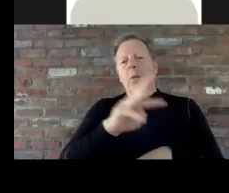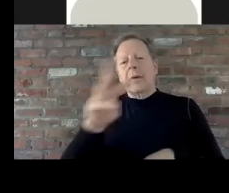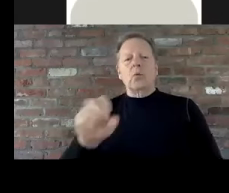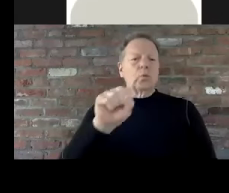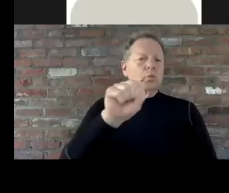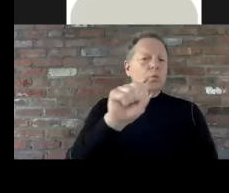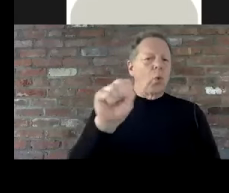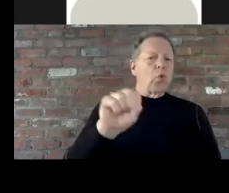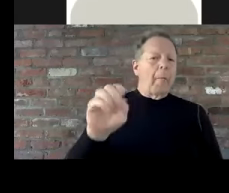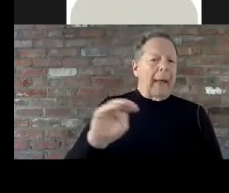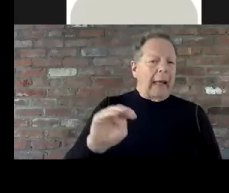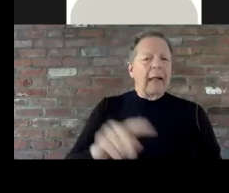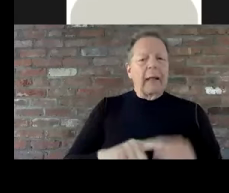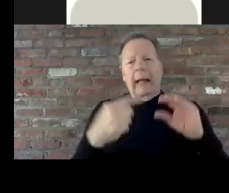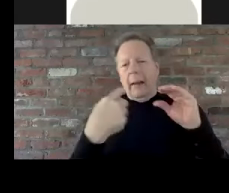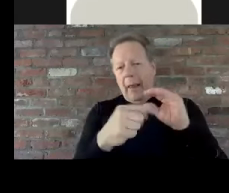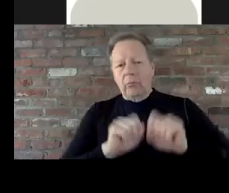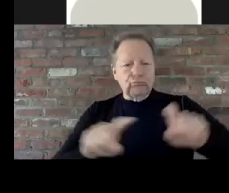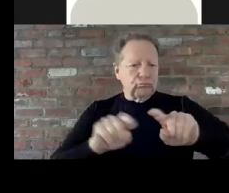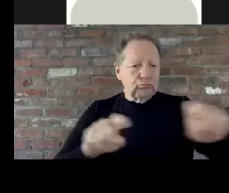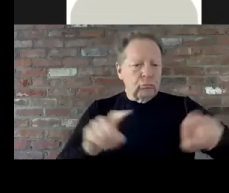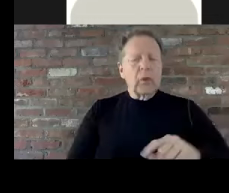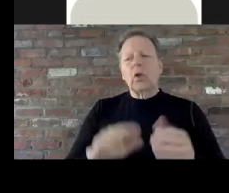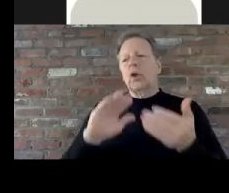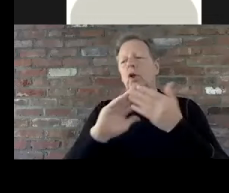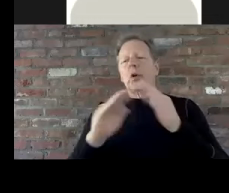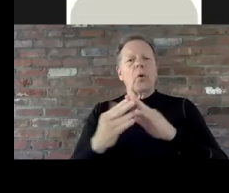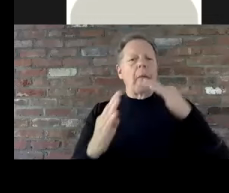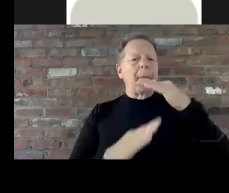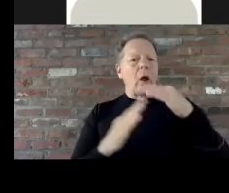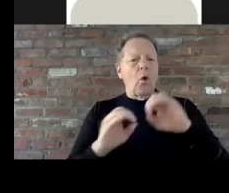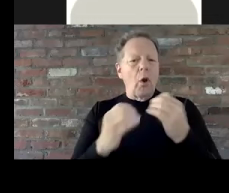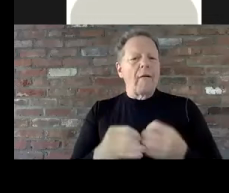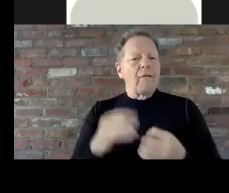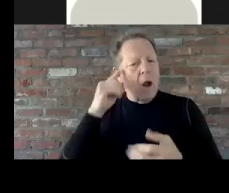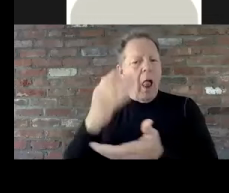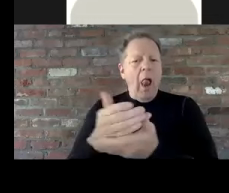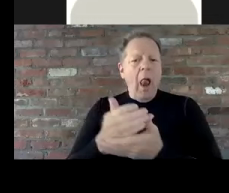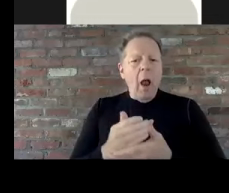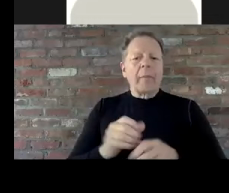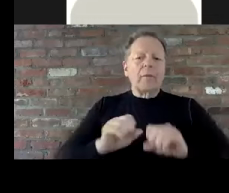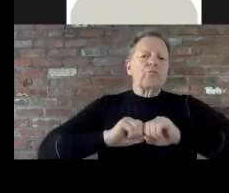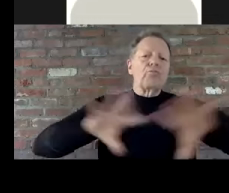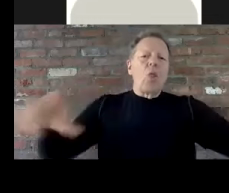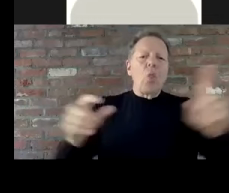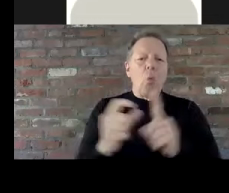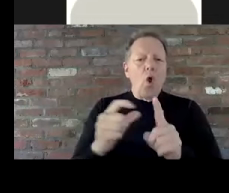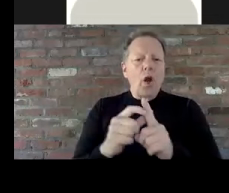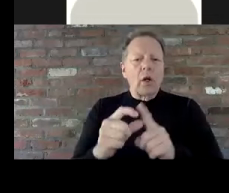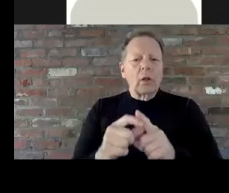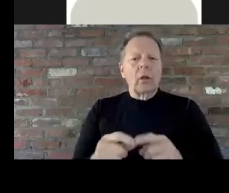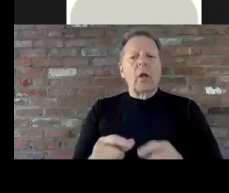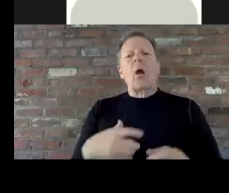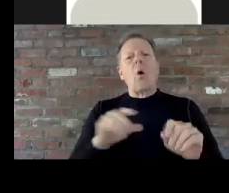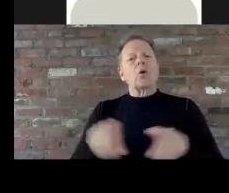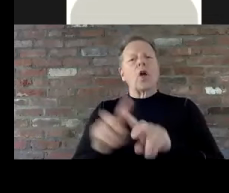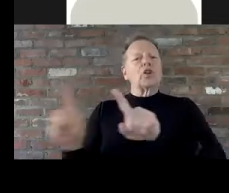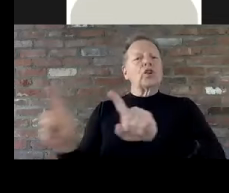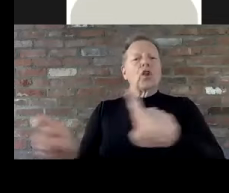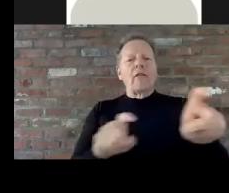through email. We'll also be reaching out to the community-based organizations for help in getting the word out. We've also put out surveys roughly